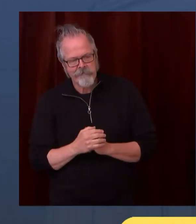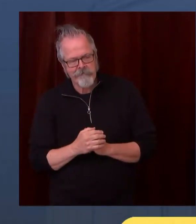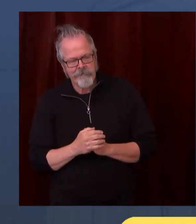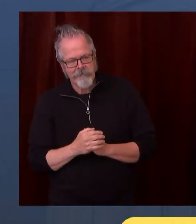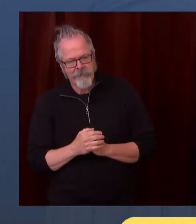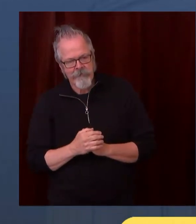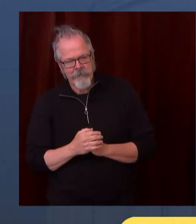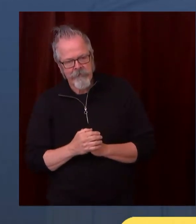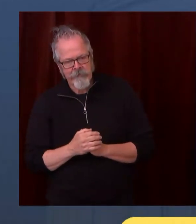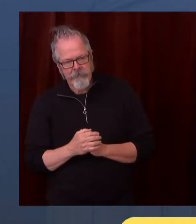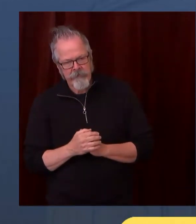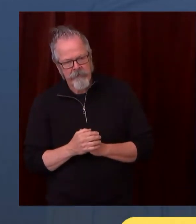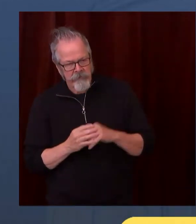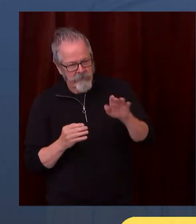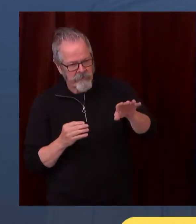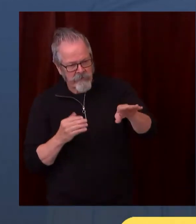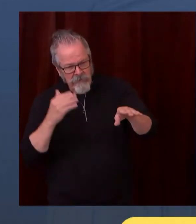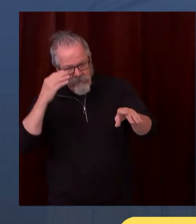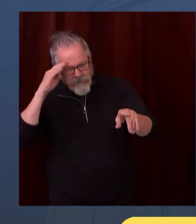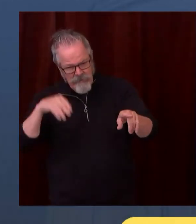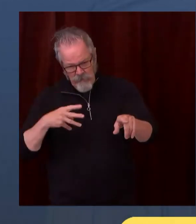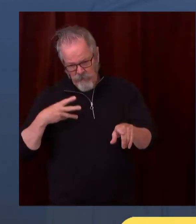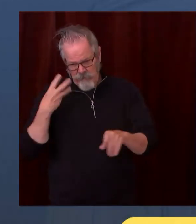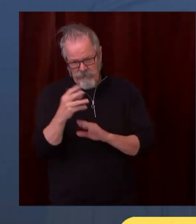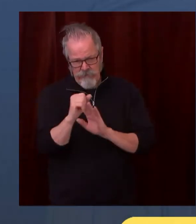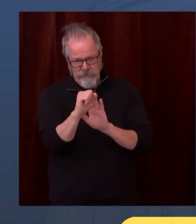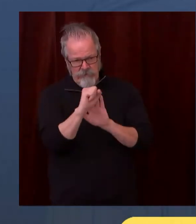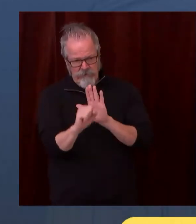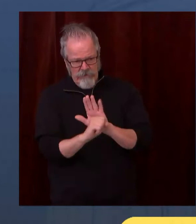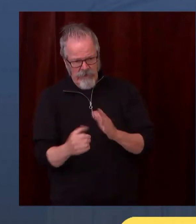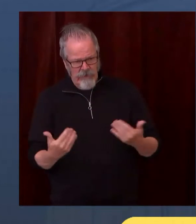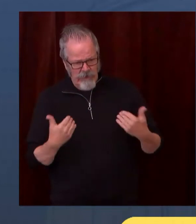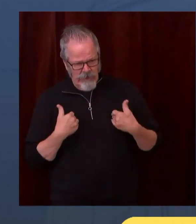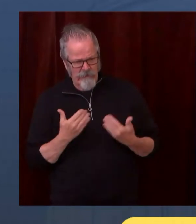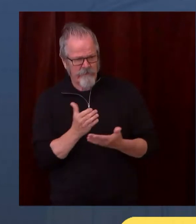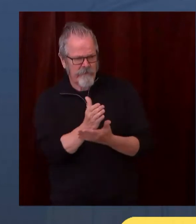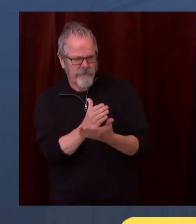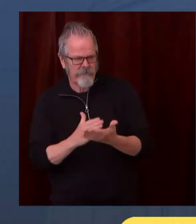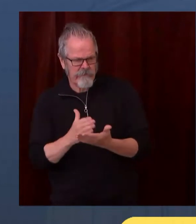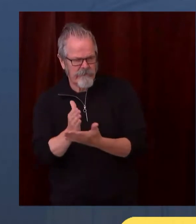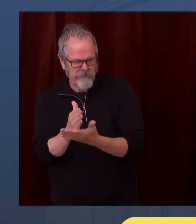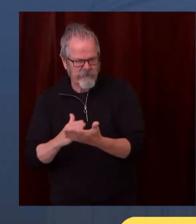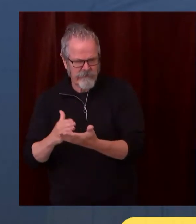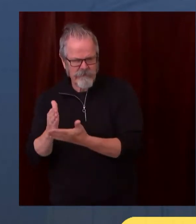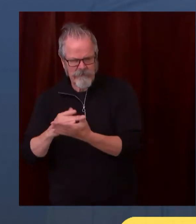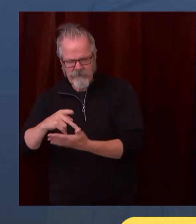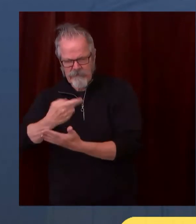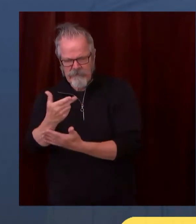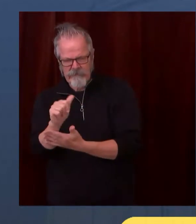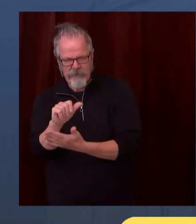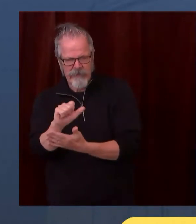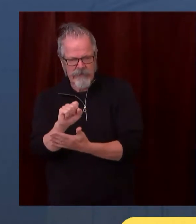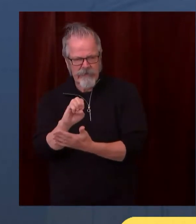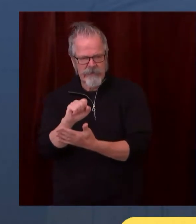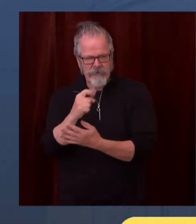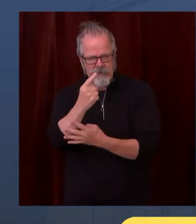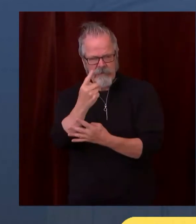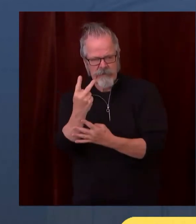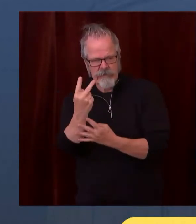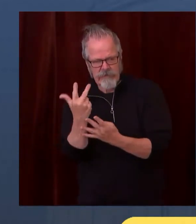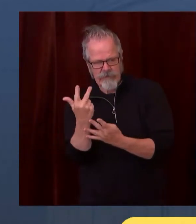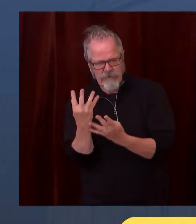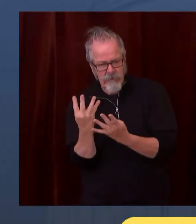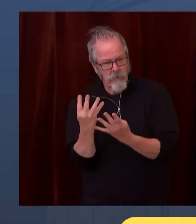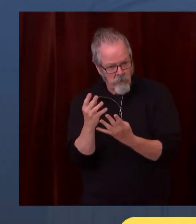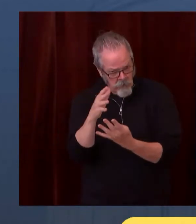1 down to the lower phase, such as bowling, moving from phase 4 down to phase 2? Well, listen, we